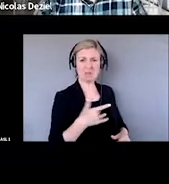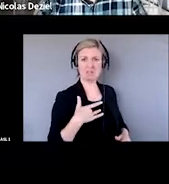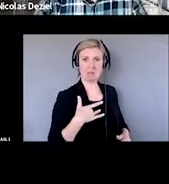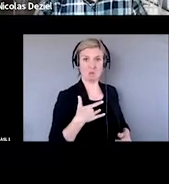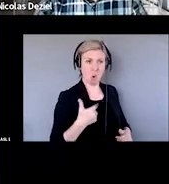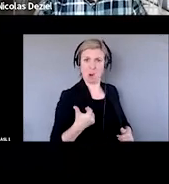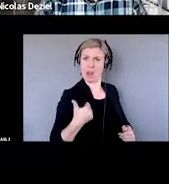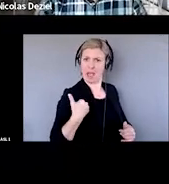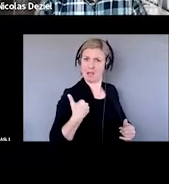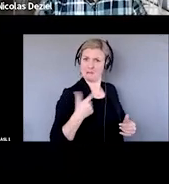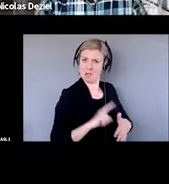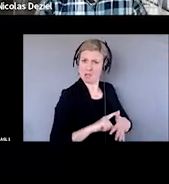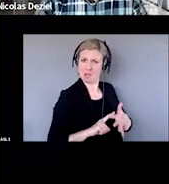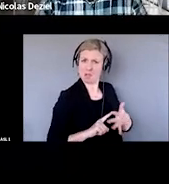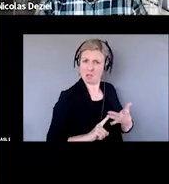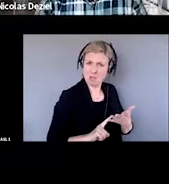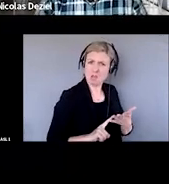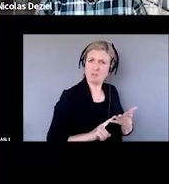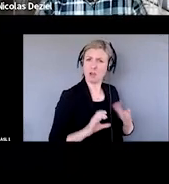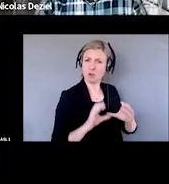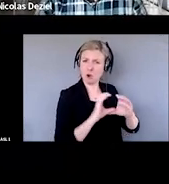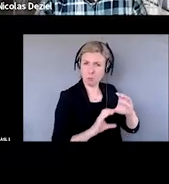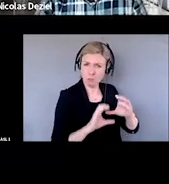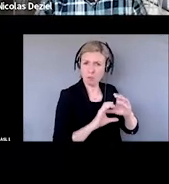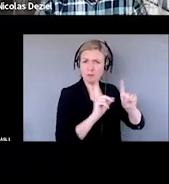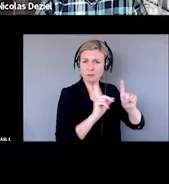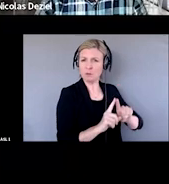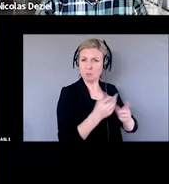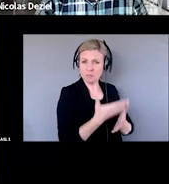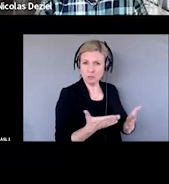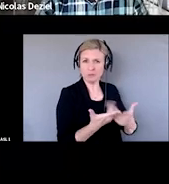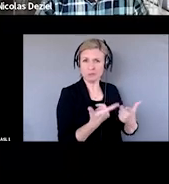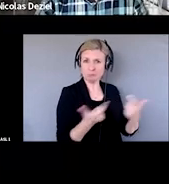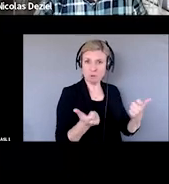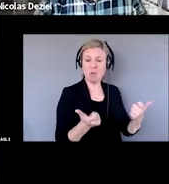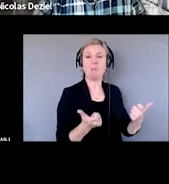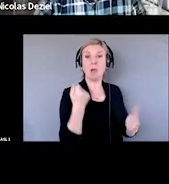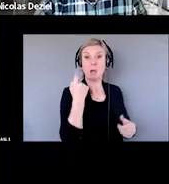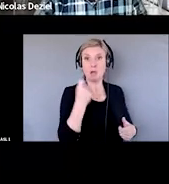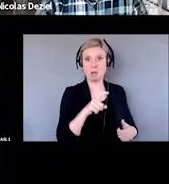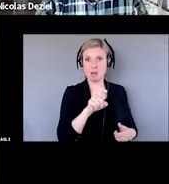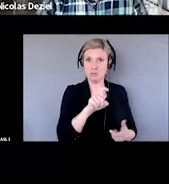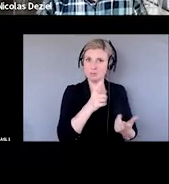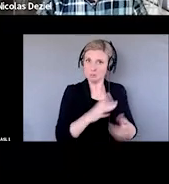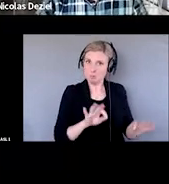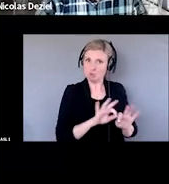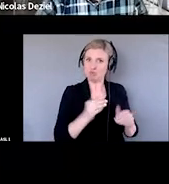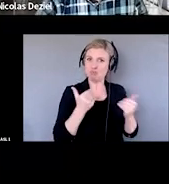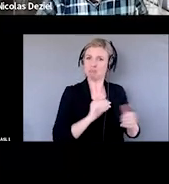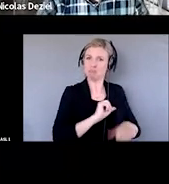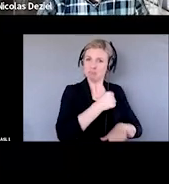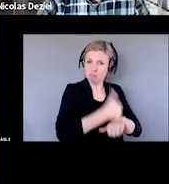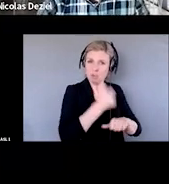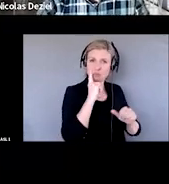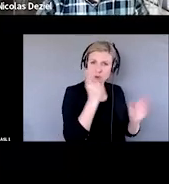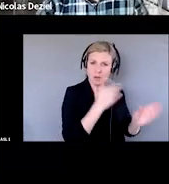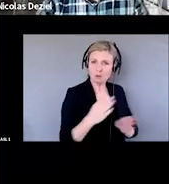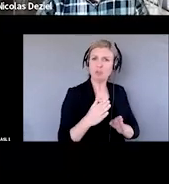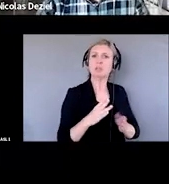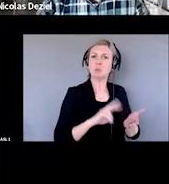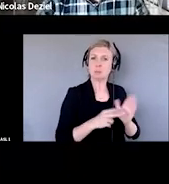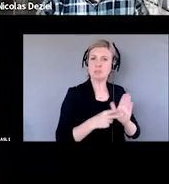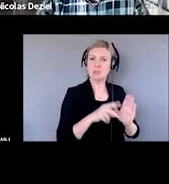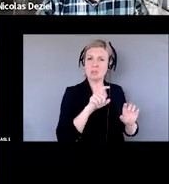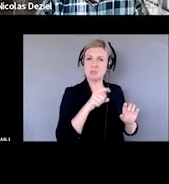like that. But you need to put a strategy in place so that you can really leverage the various IP assets that you have, so that you have